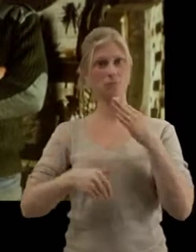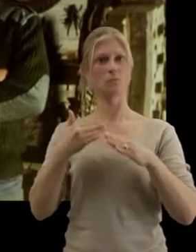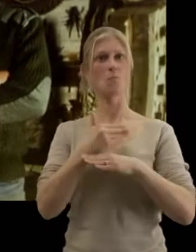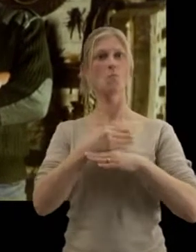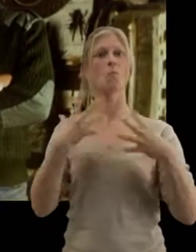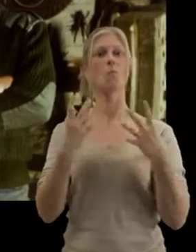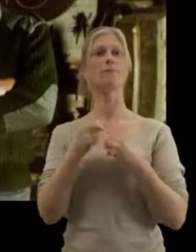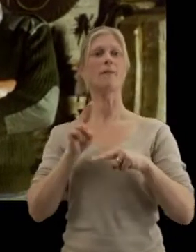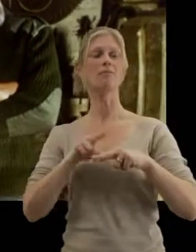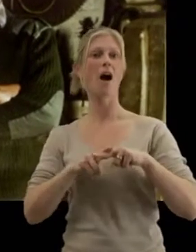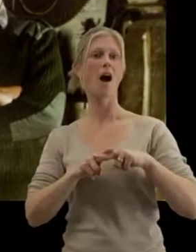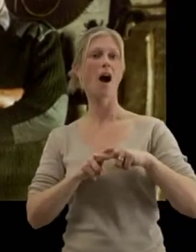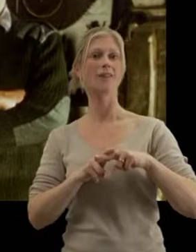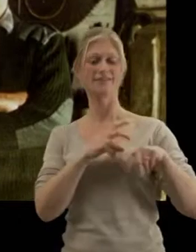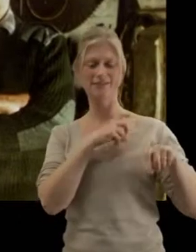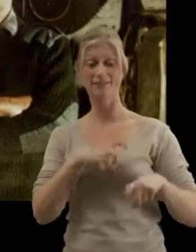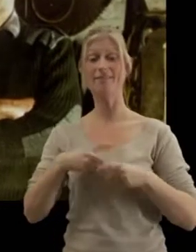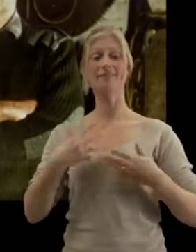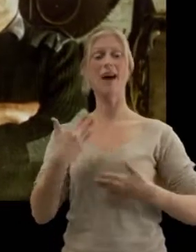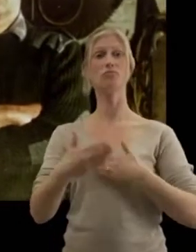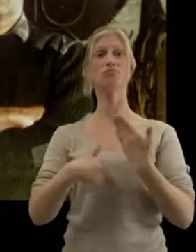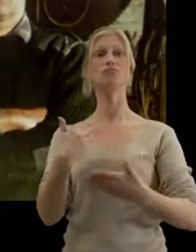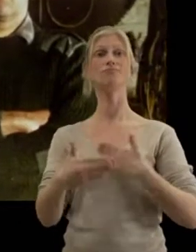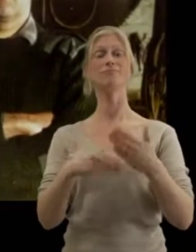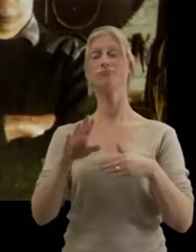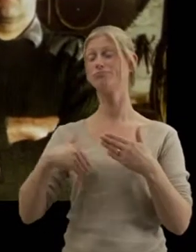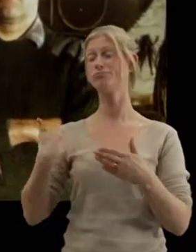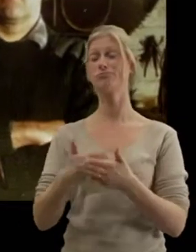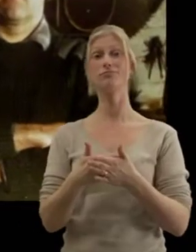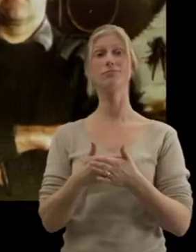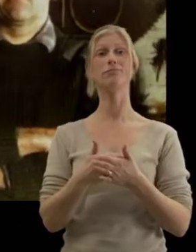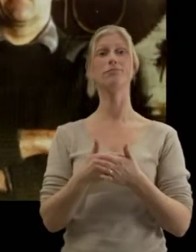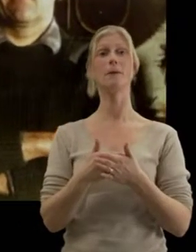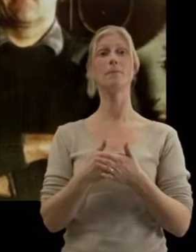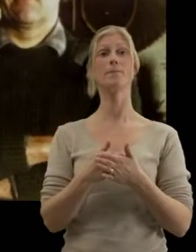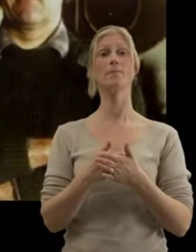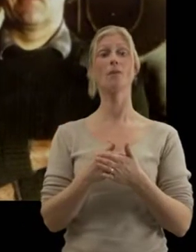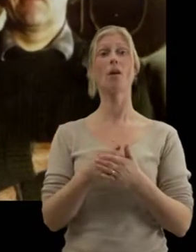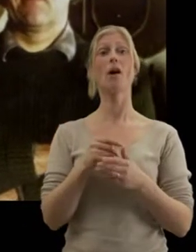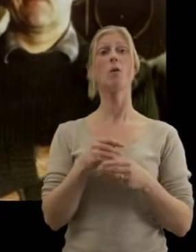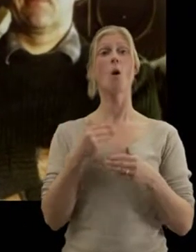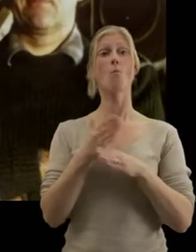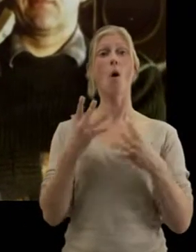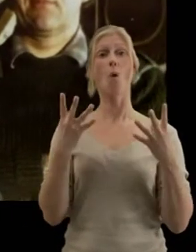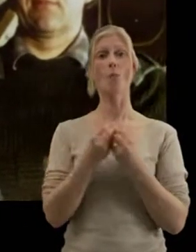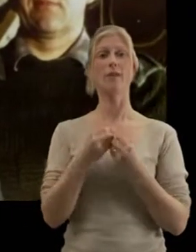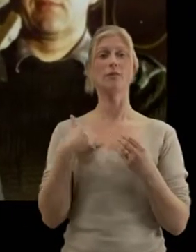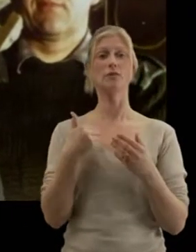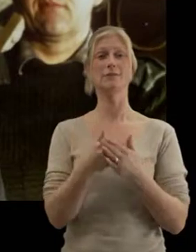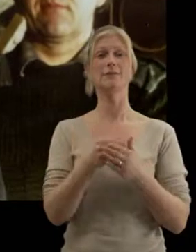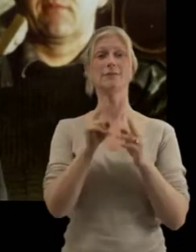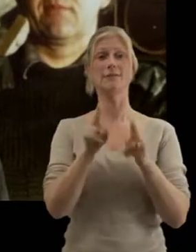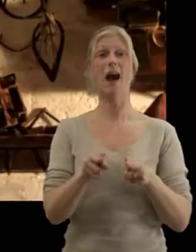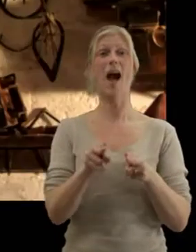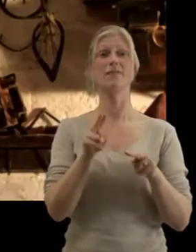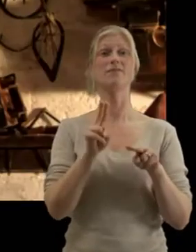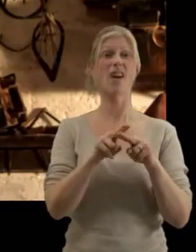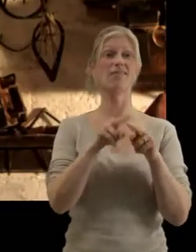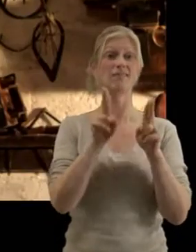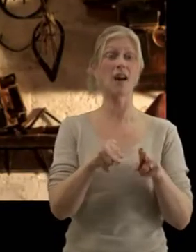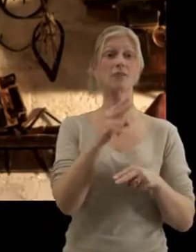with my father, and still here. And I worked with my dad up until he died in October 2002.